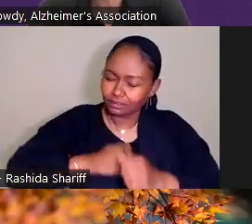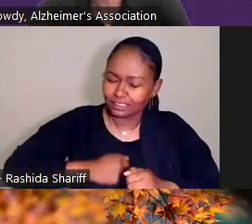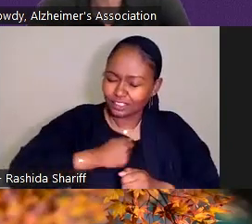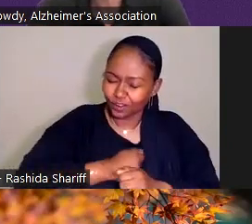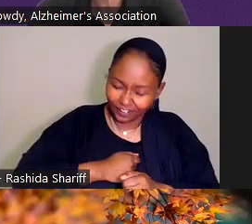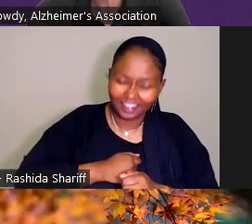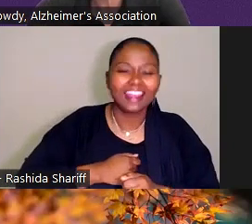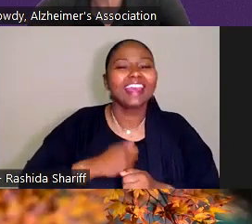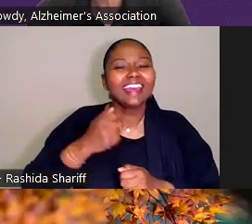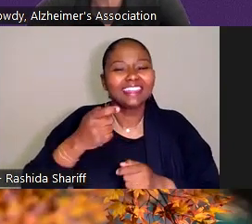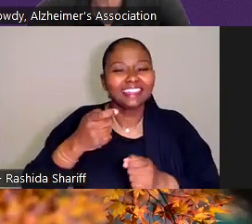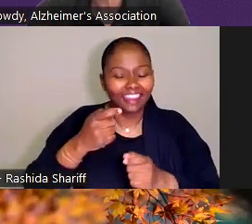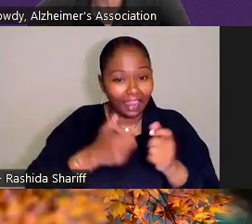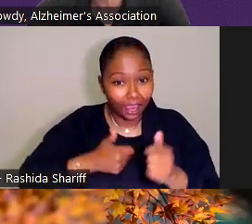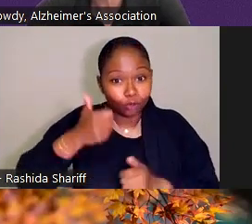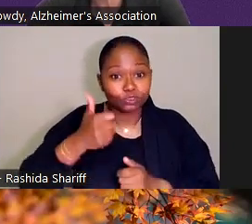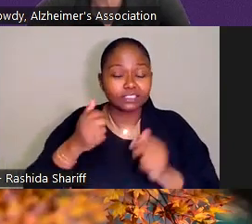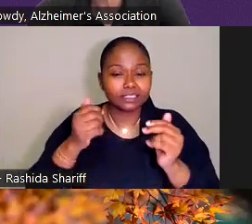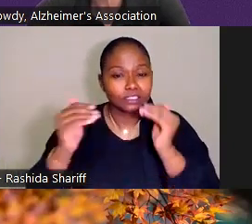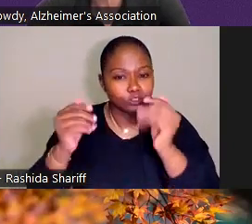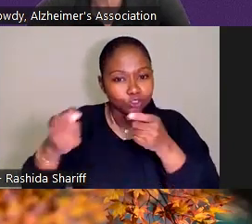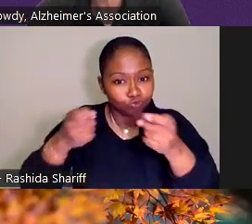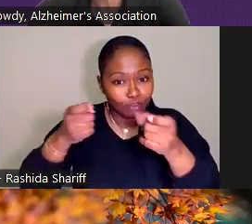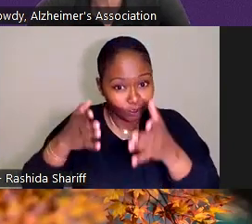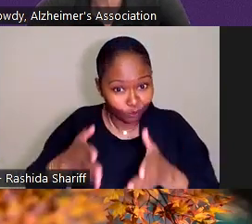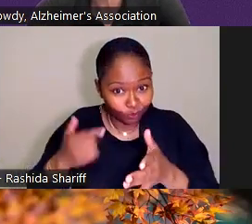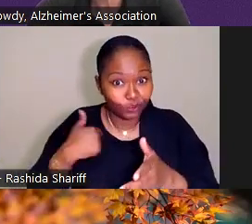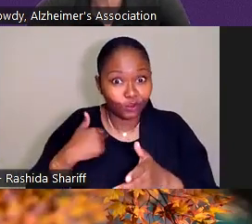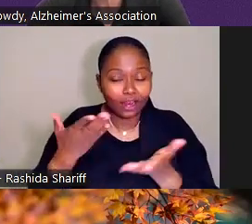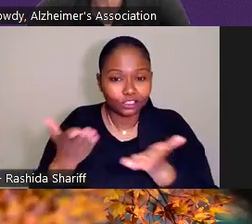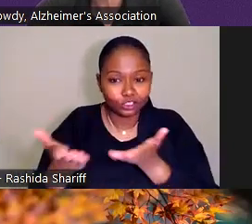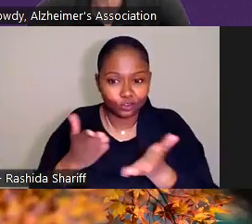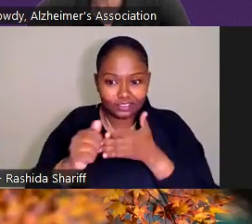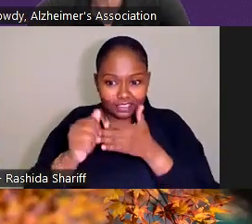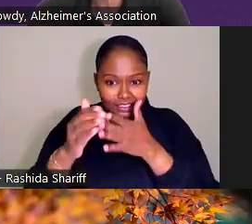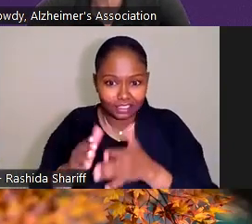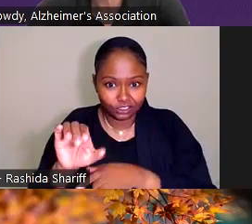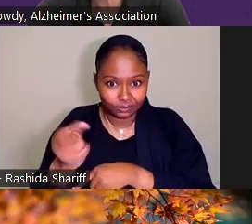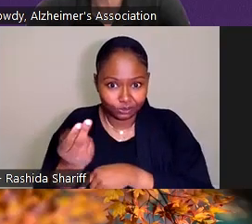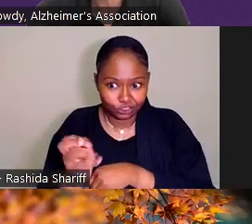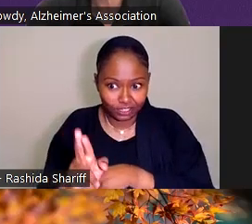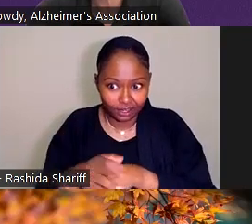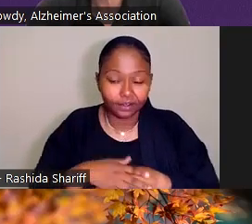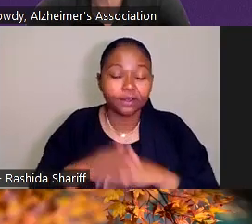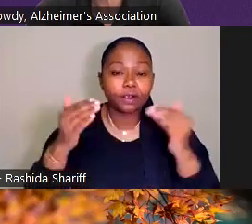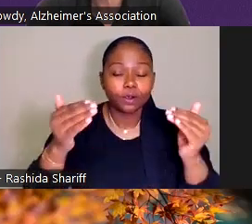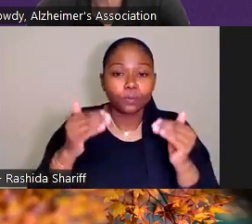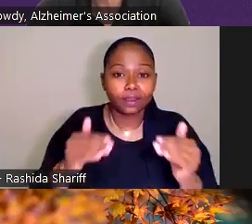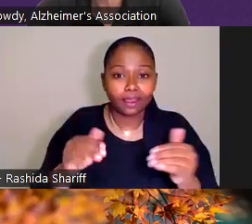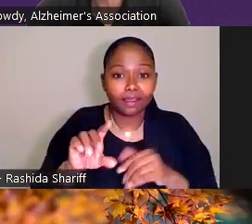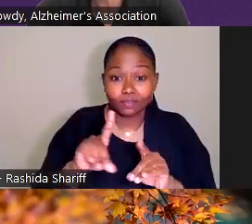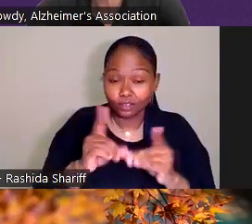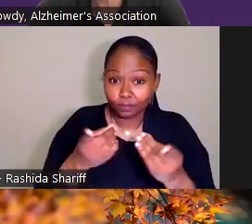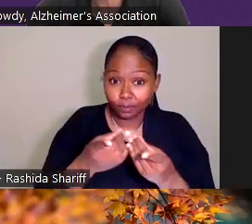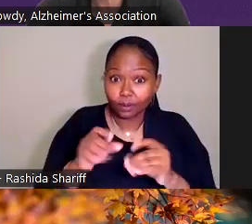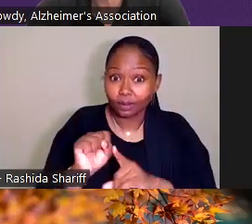and Aging, who serves as the Legal Services Chair. We have Jim Trigari, the APS Administrator for Department of Social